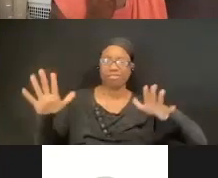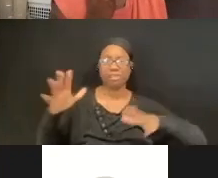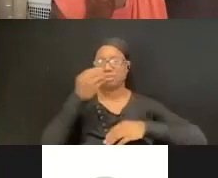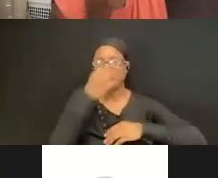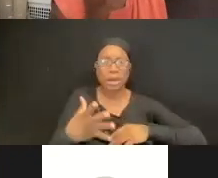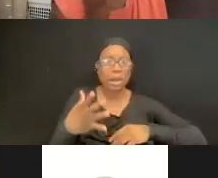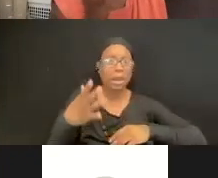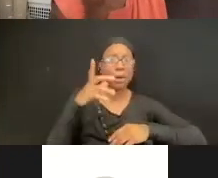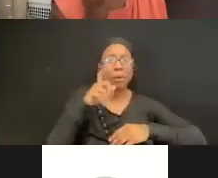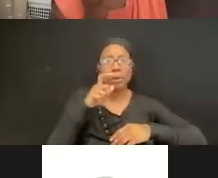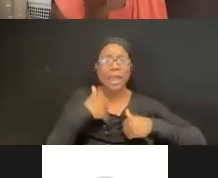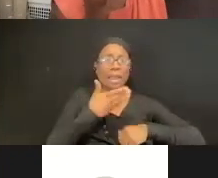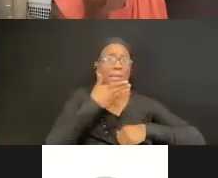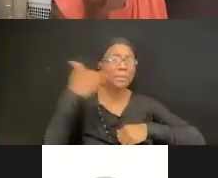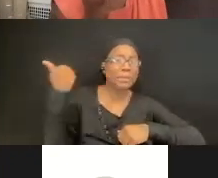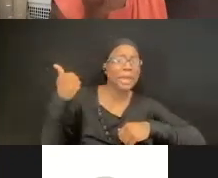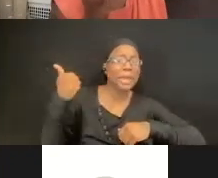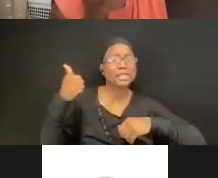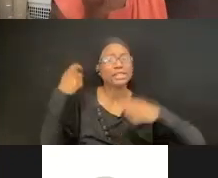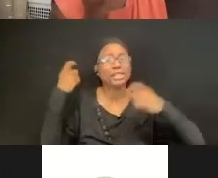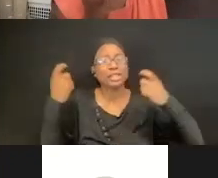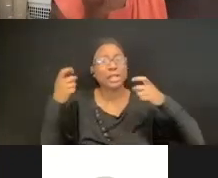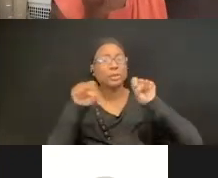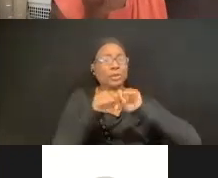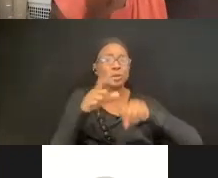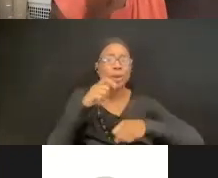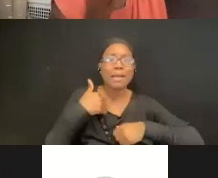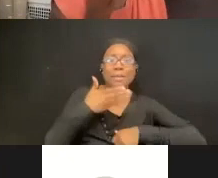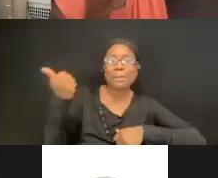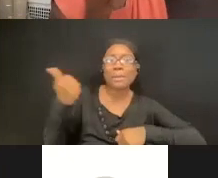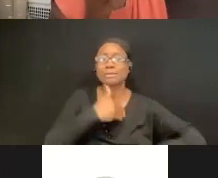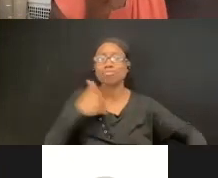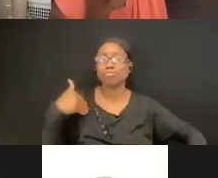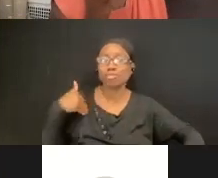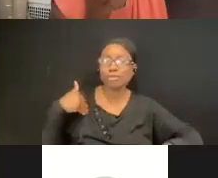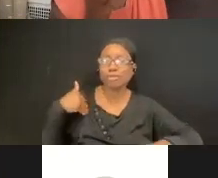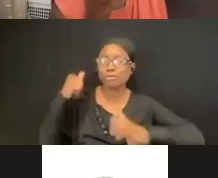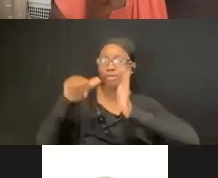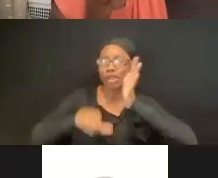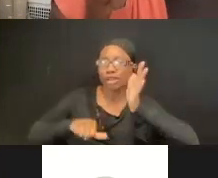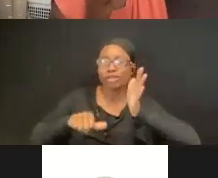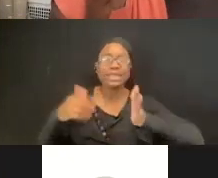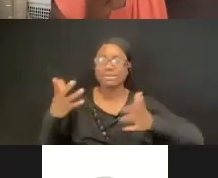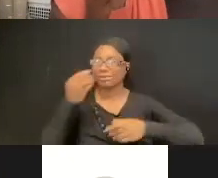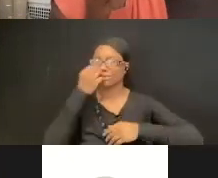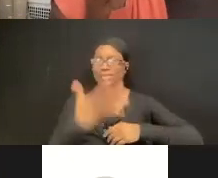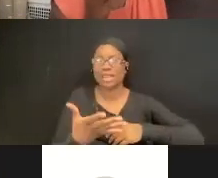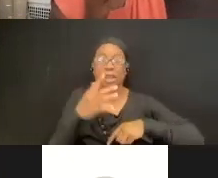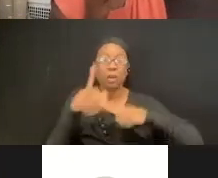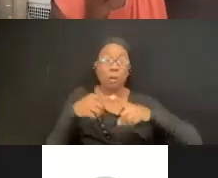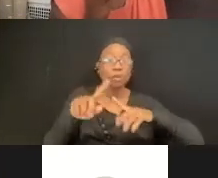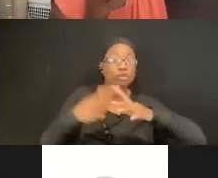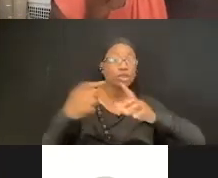best gym shoes or who had the best boob job. Like that's not what they care about. Because once y'all start fighting, they're gonna throw both y'all asses